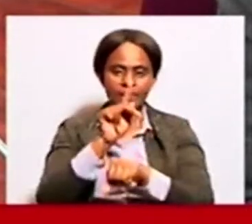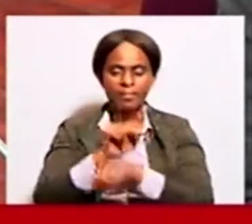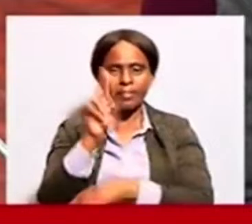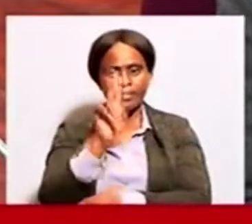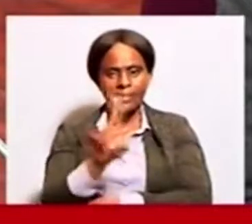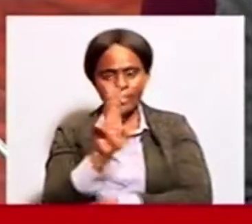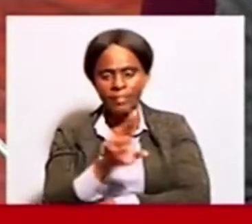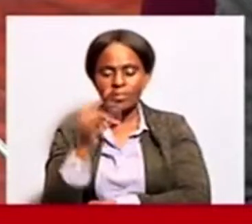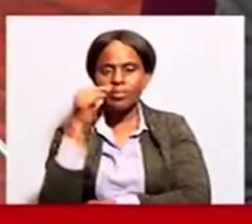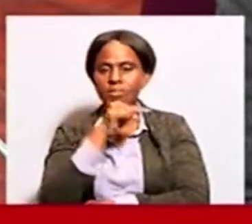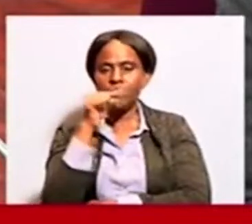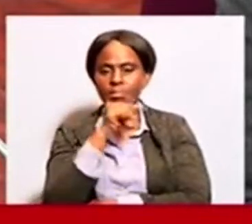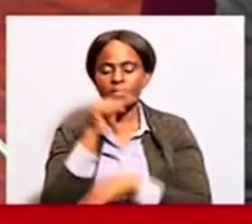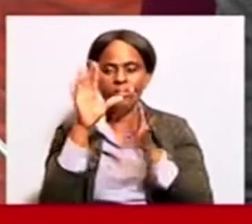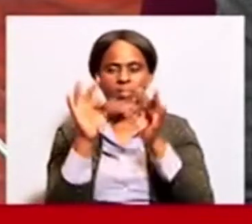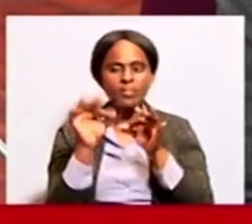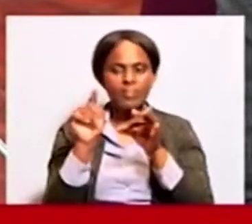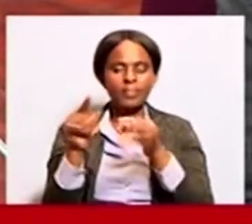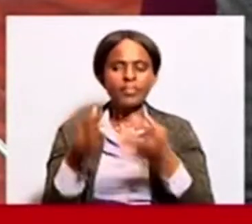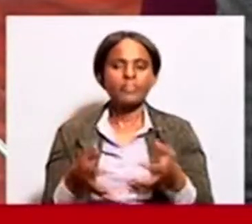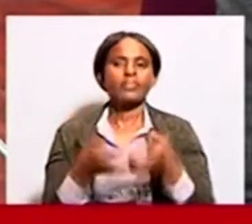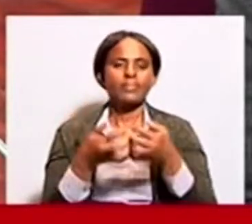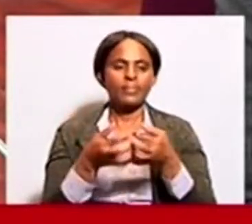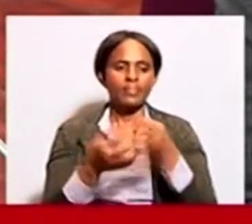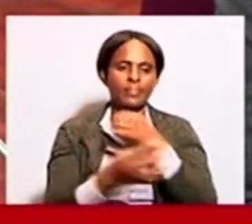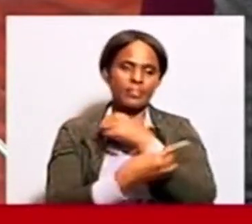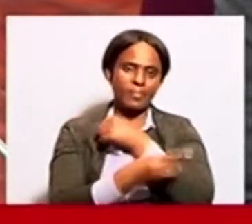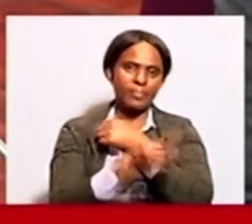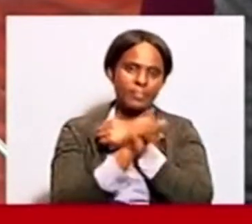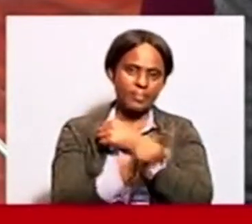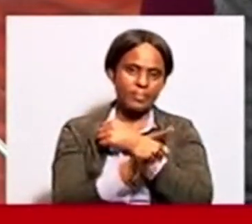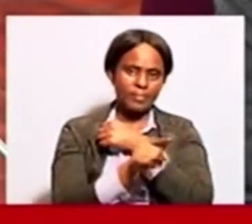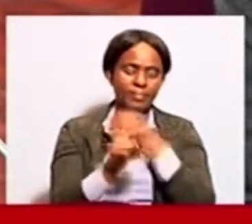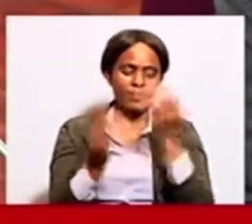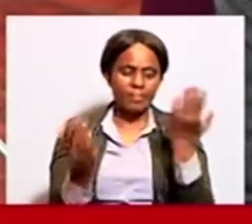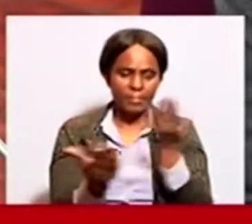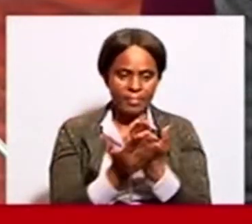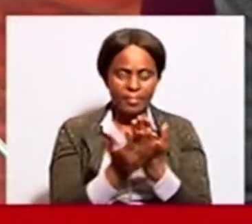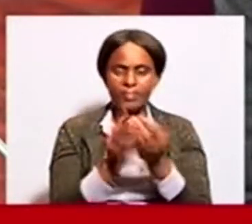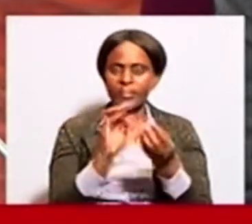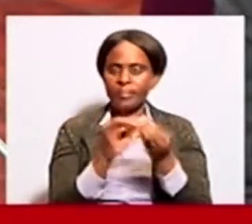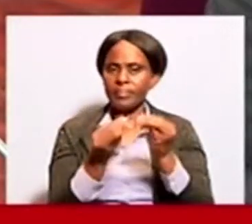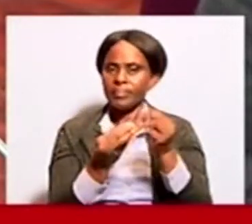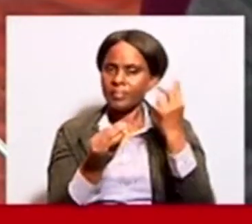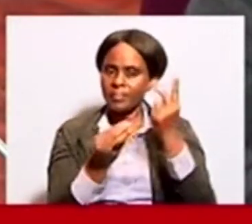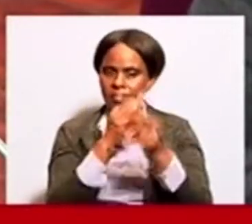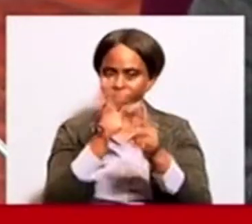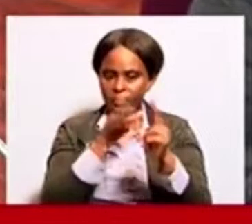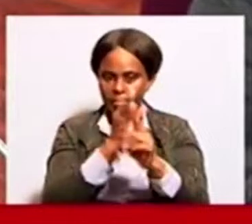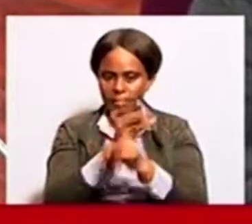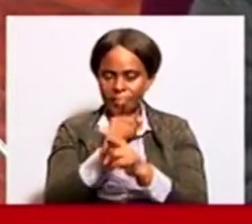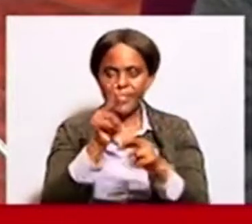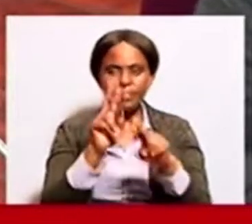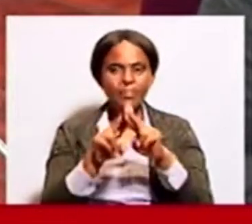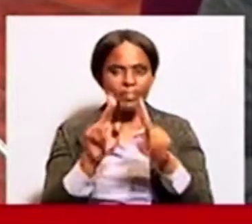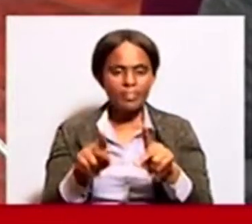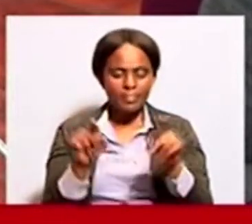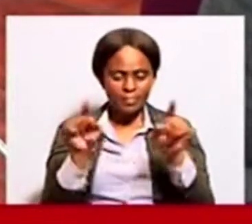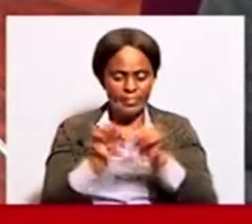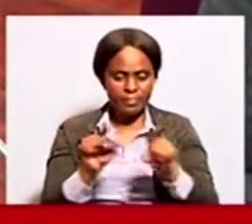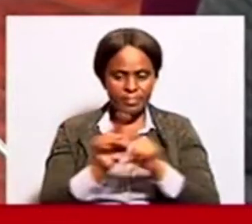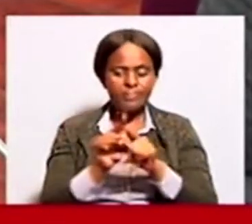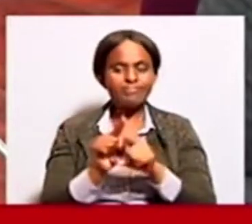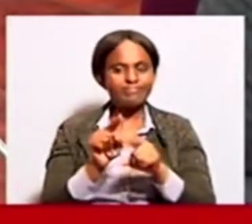force account by the engineering department. Appendix 2 is speaking to that, Chair. Also, we